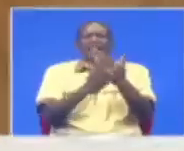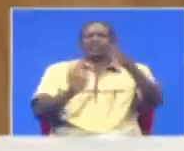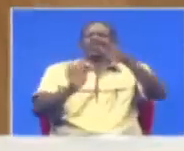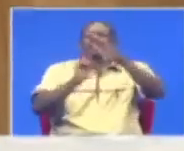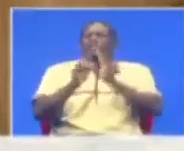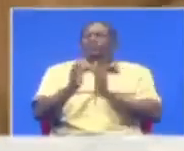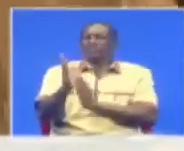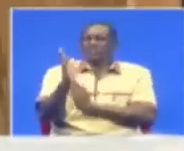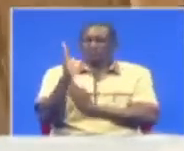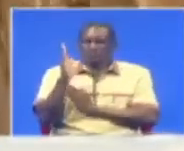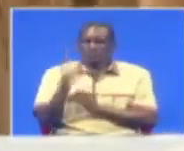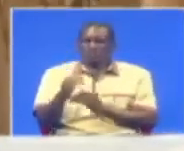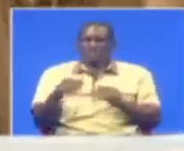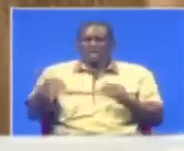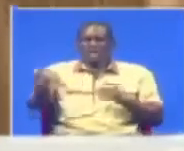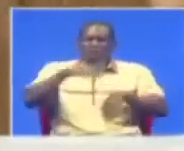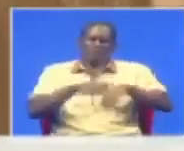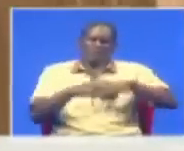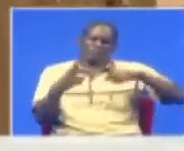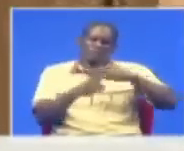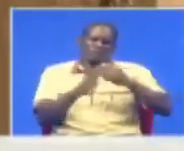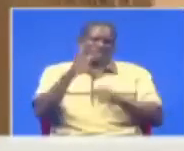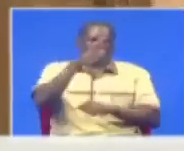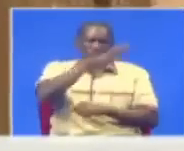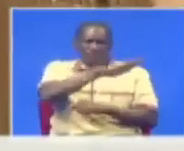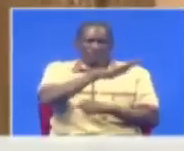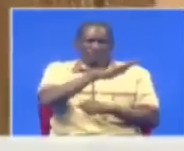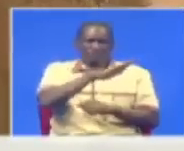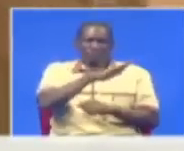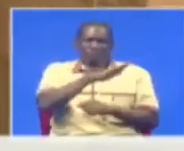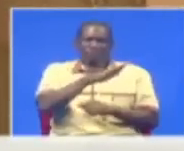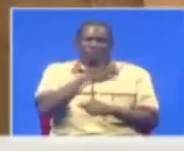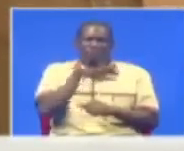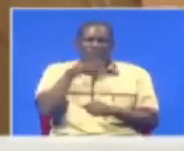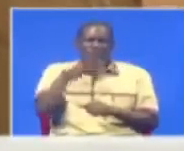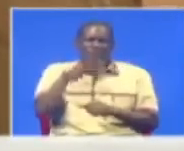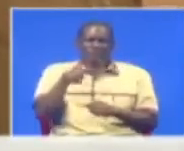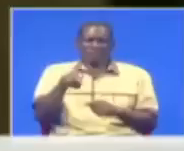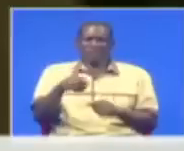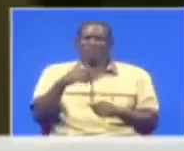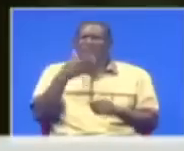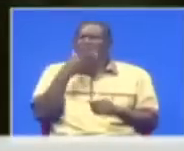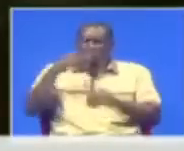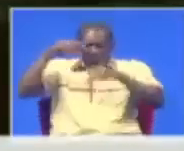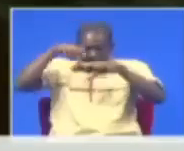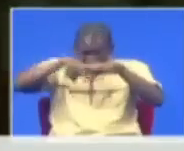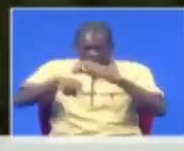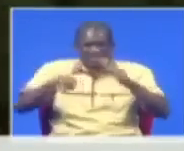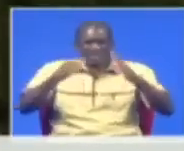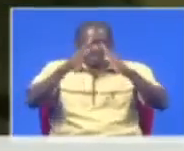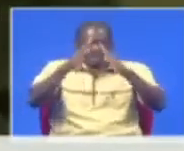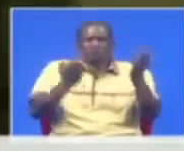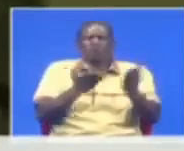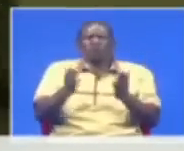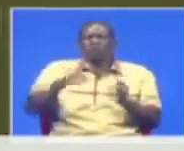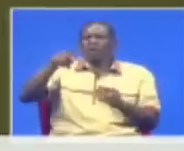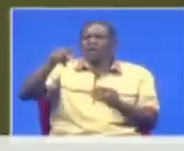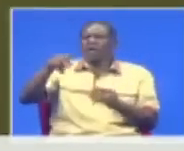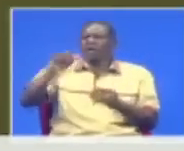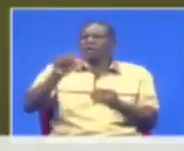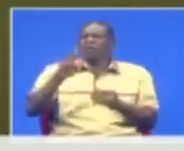Interior. At around 7 p.m., Hudson reportedly made his way to the apartment where Pauline had recently moved into with their